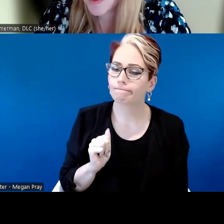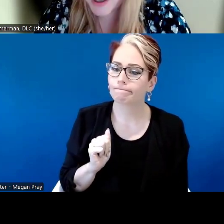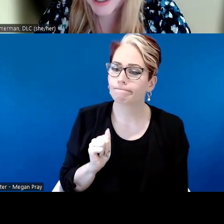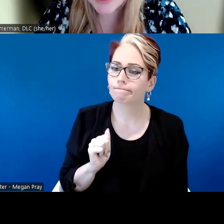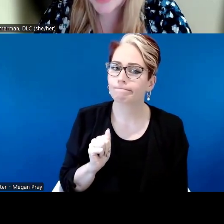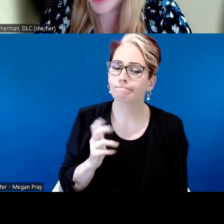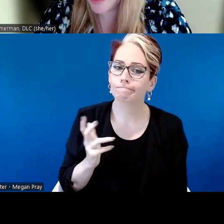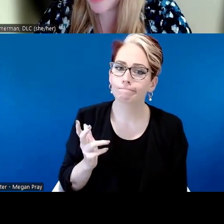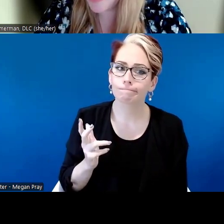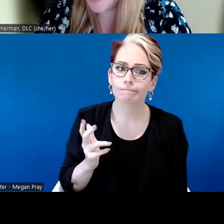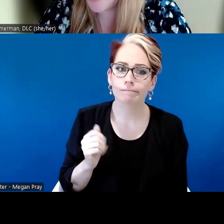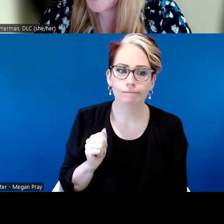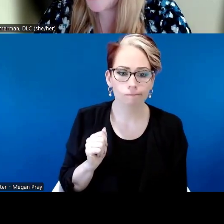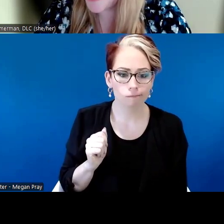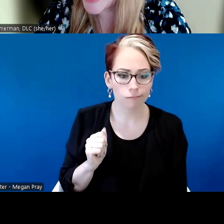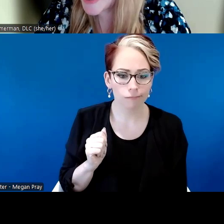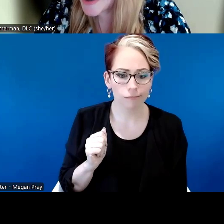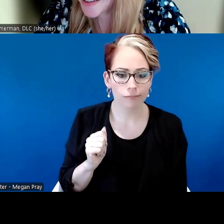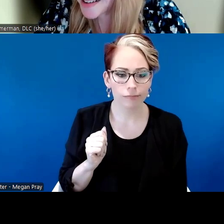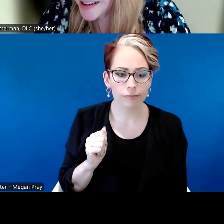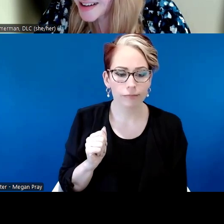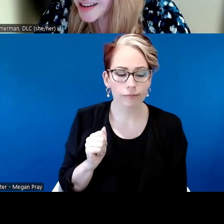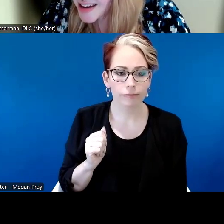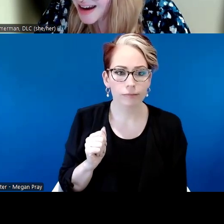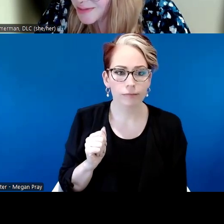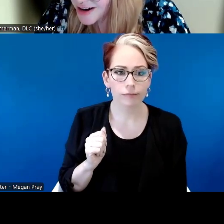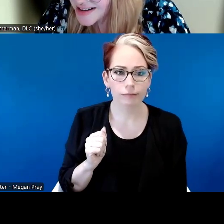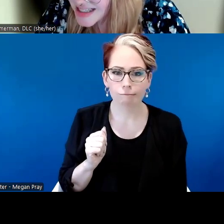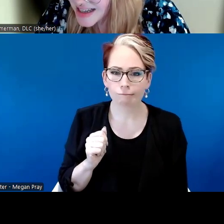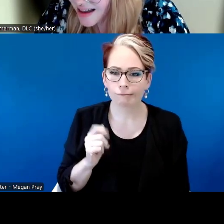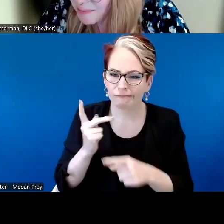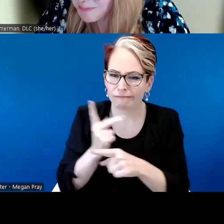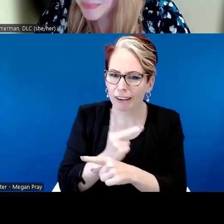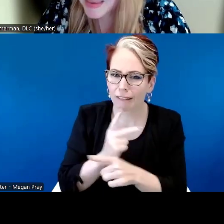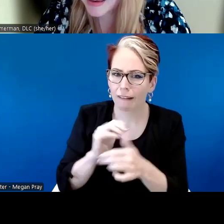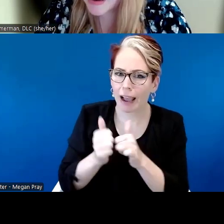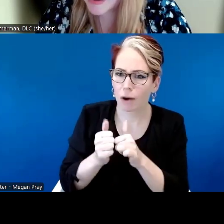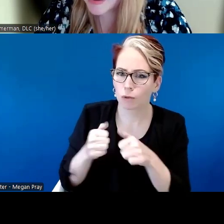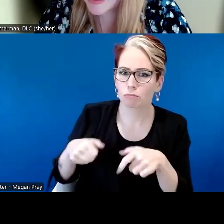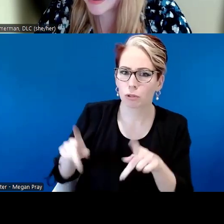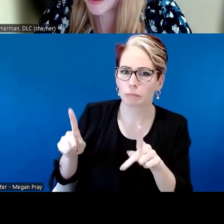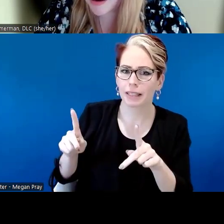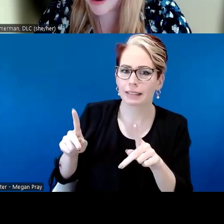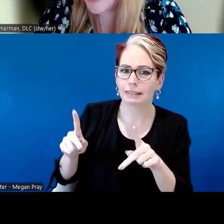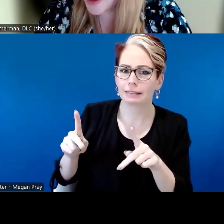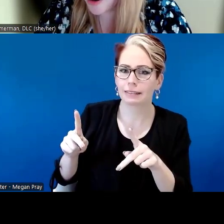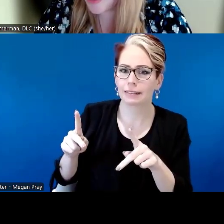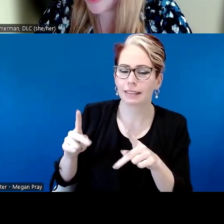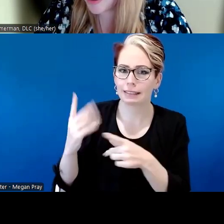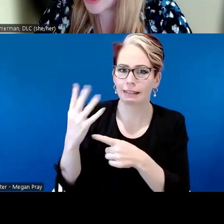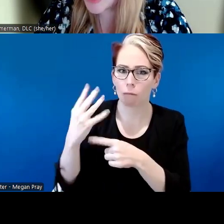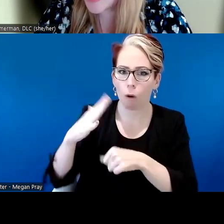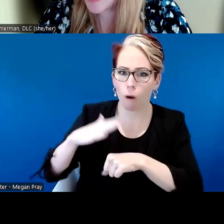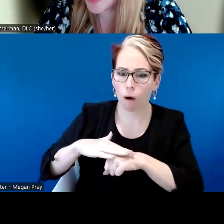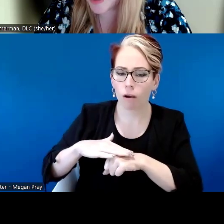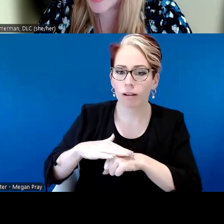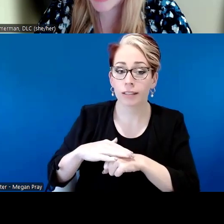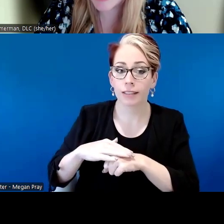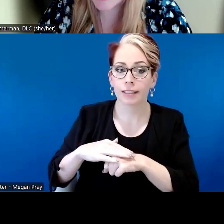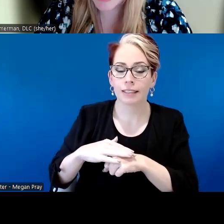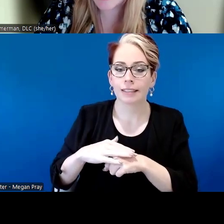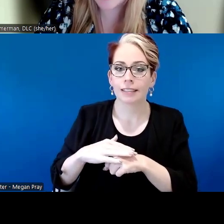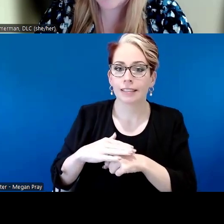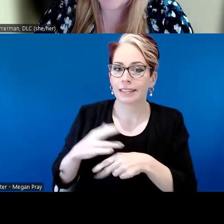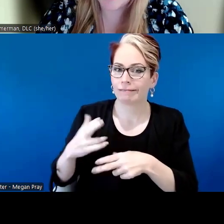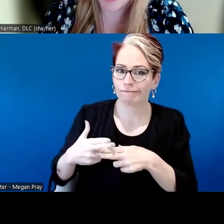there's a way to allow folks to turn on their cameras. For now, I'll just move on